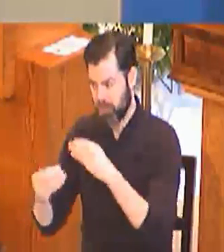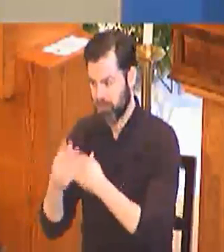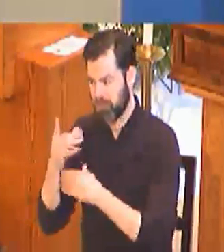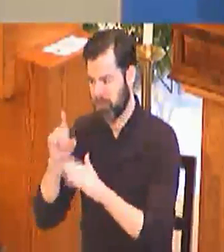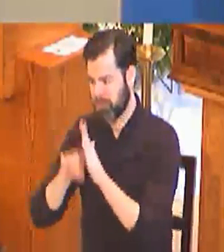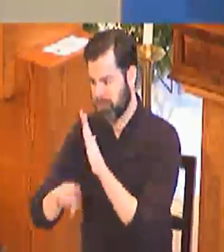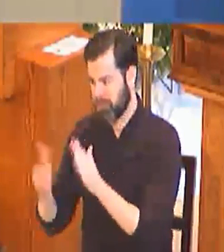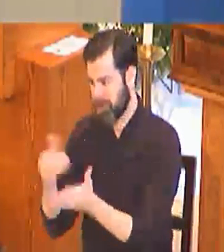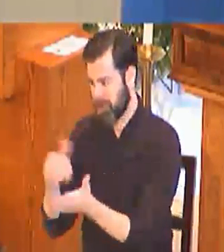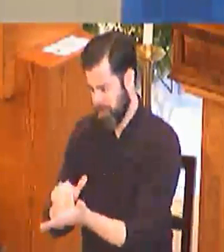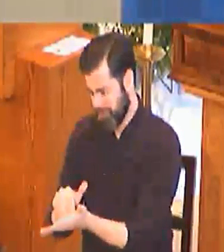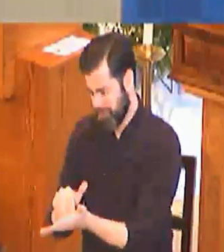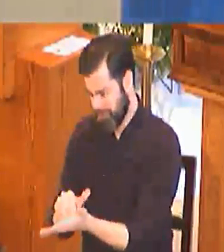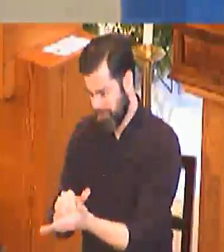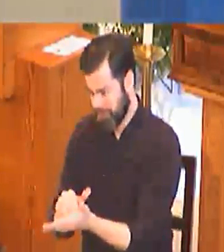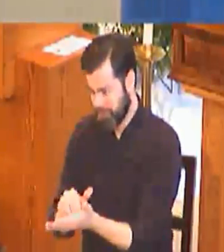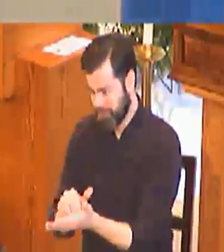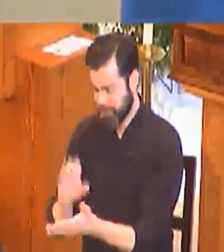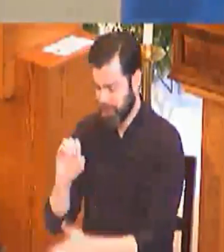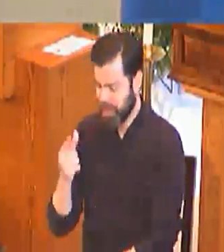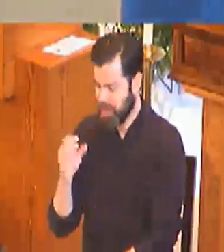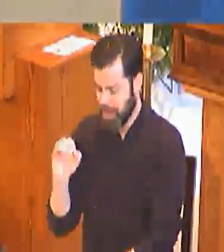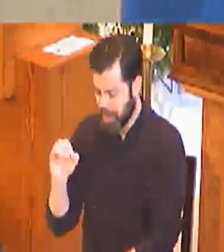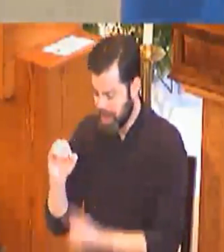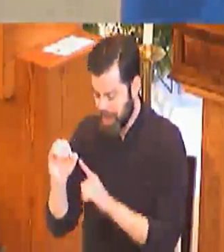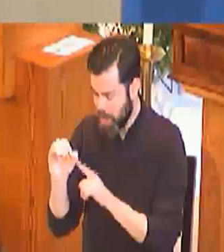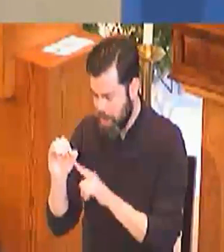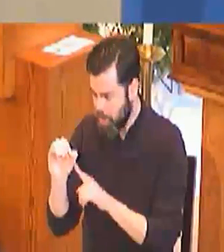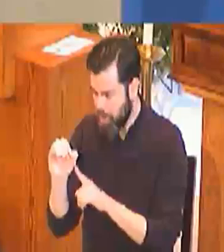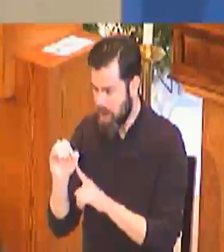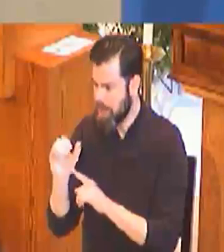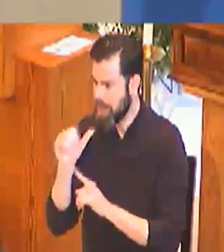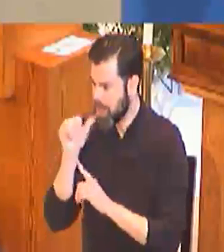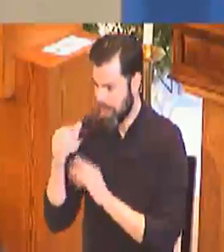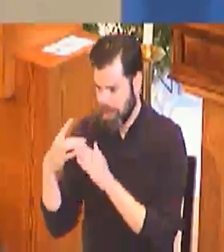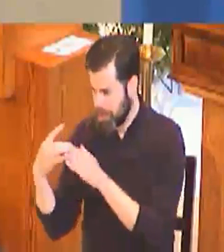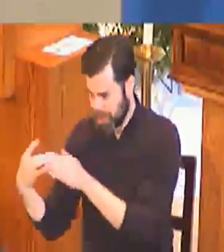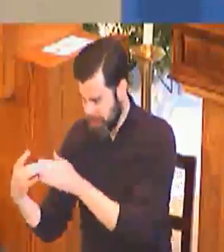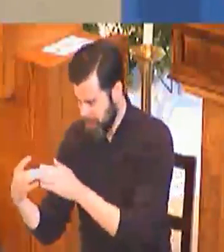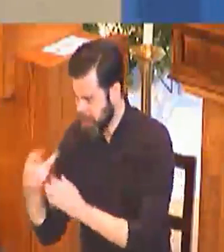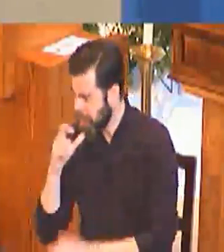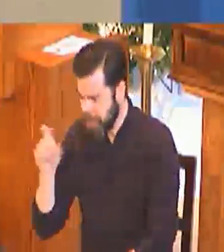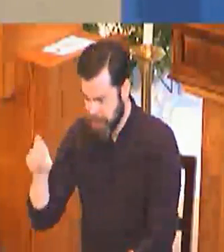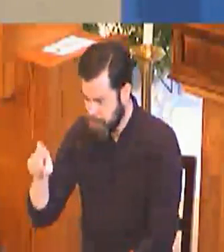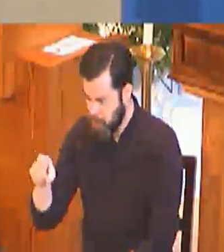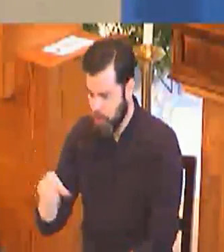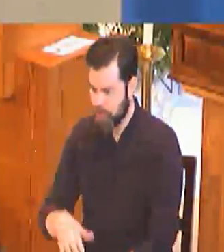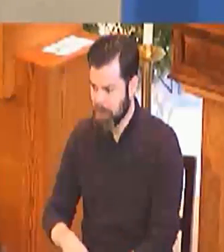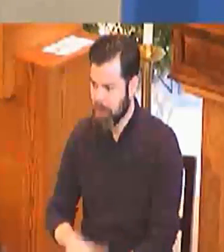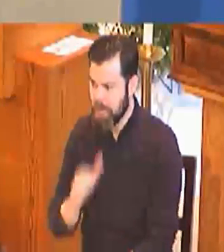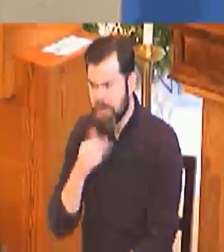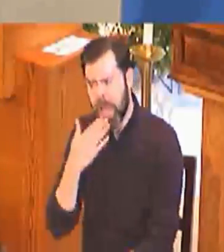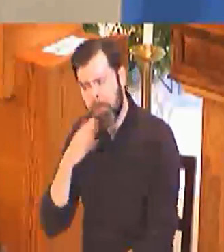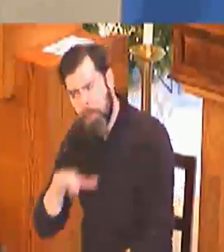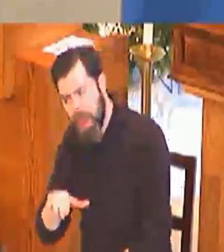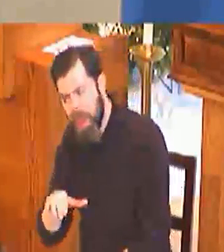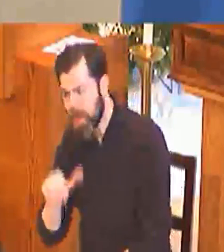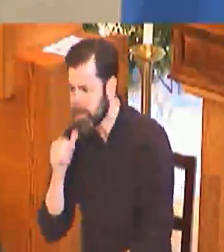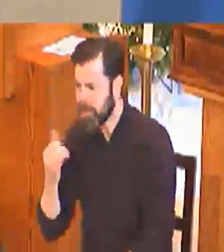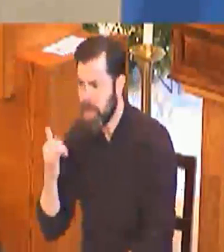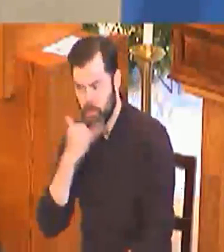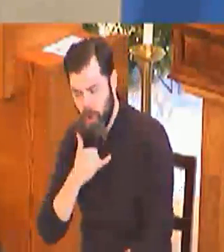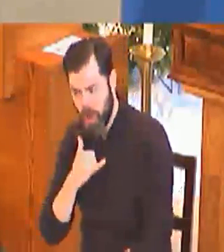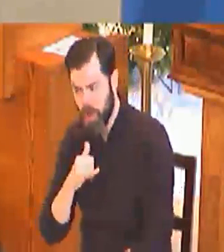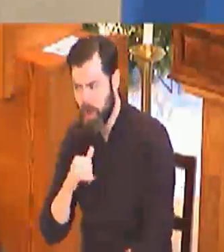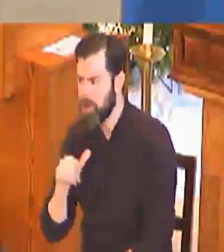Because the ego's not meant to drive the bus. The ego is not bad. It's not wrong. It's just not the one